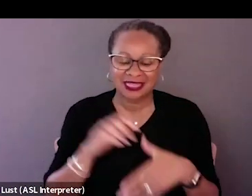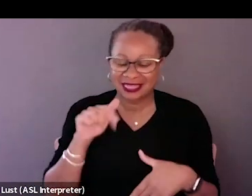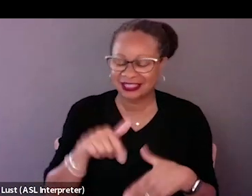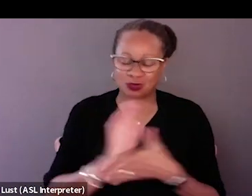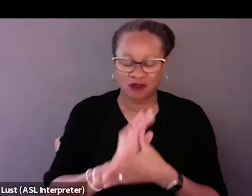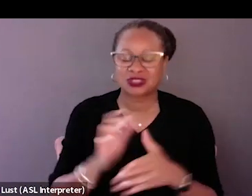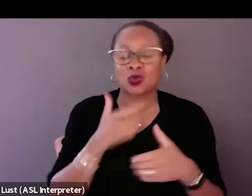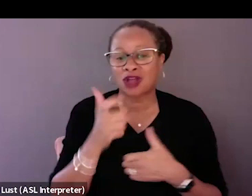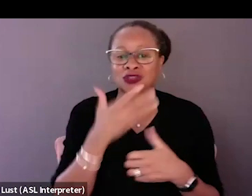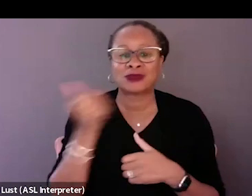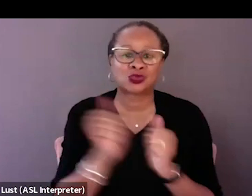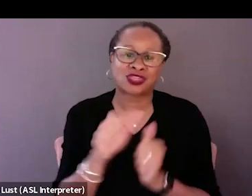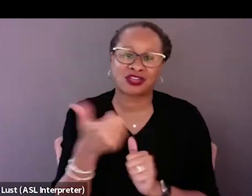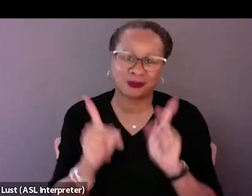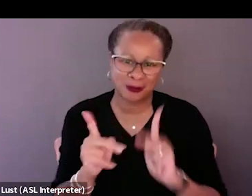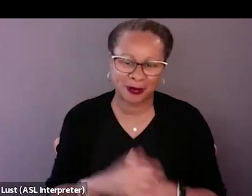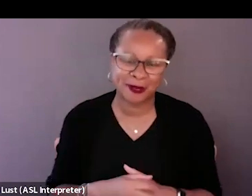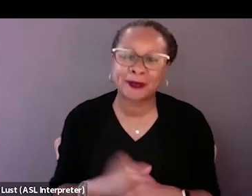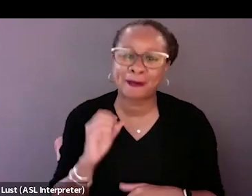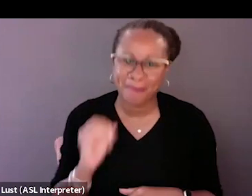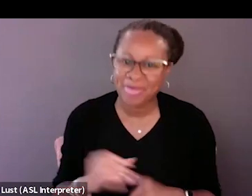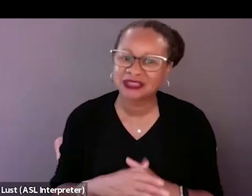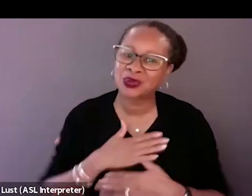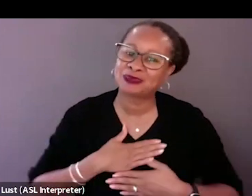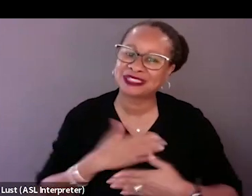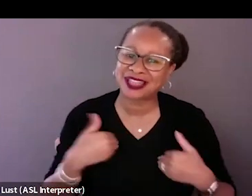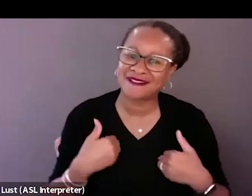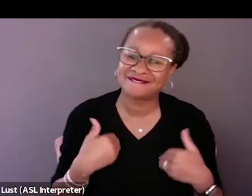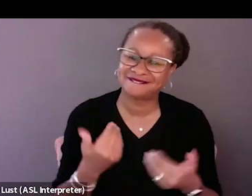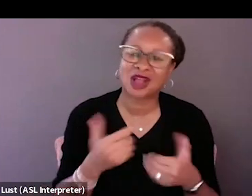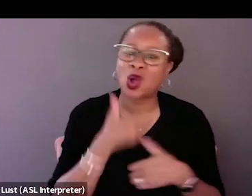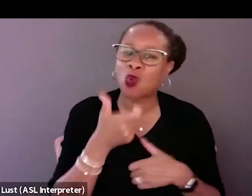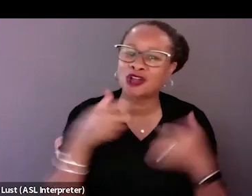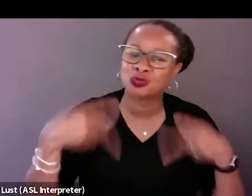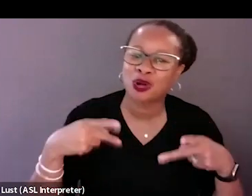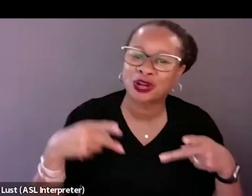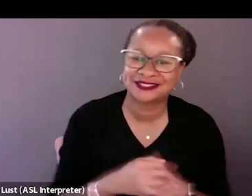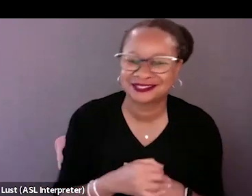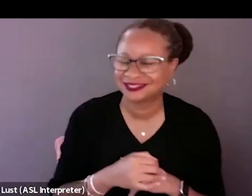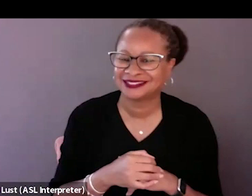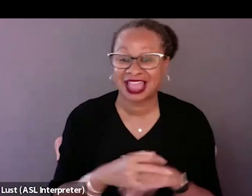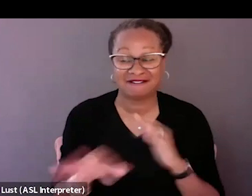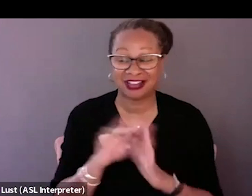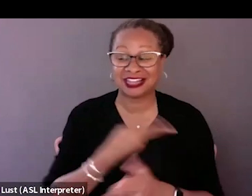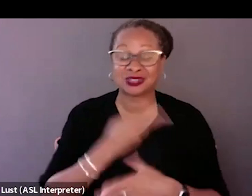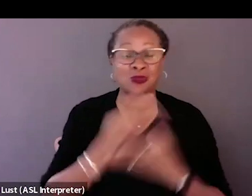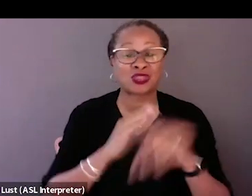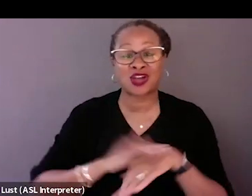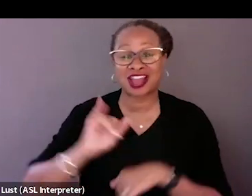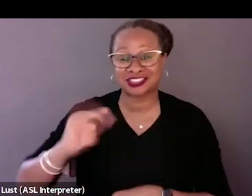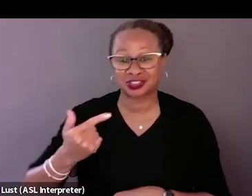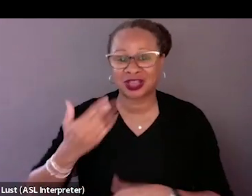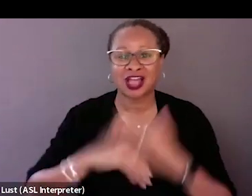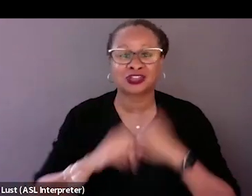with other people. So please have your watch parties and find us. We're both on Instagram, I think, under